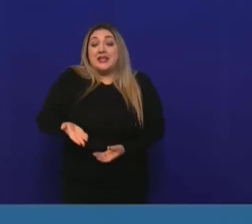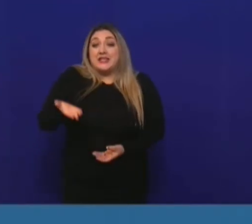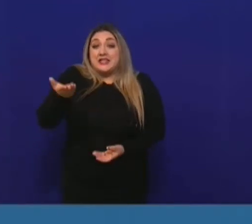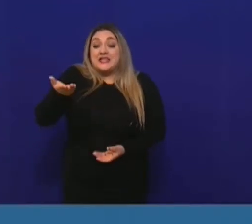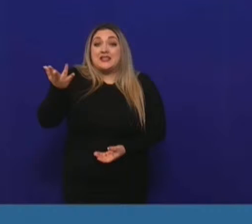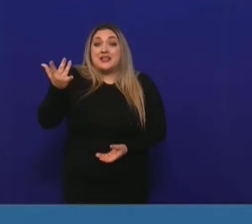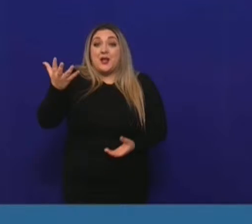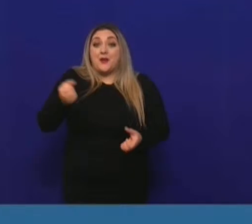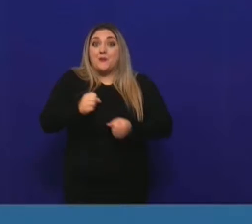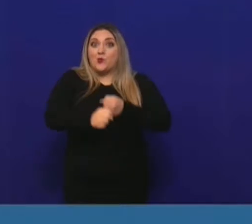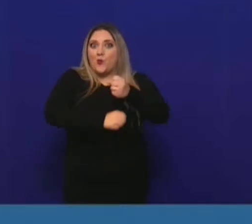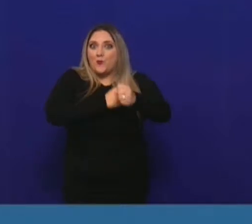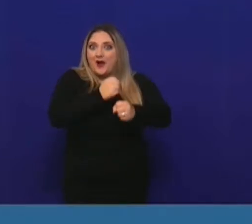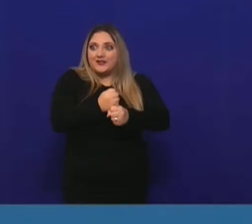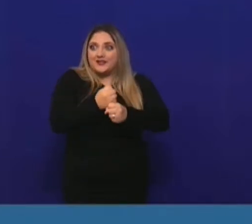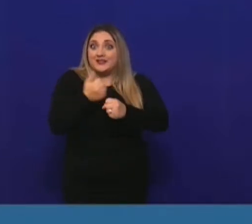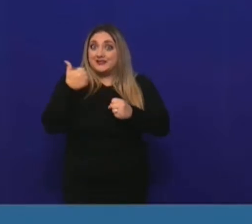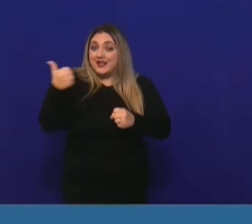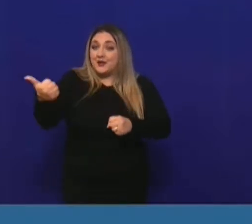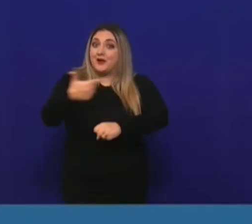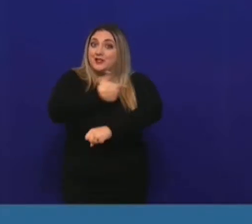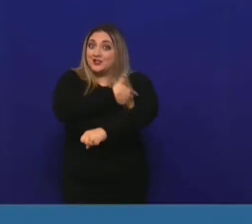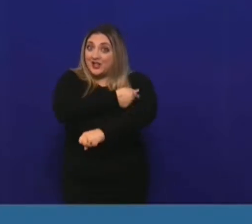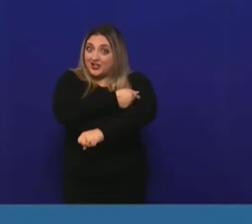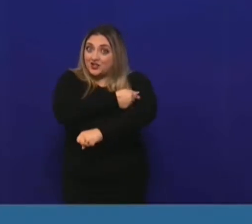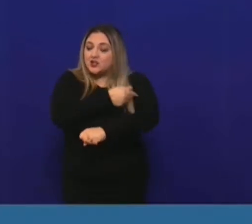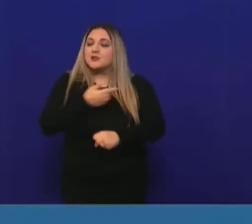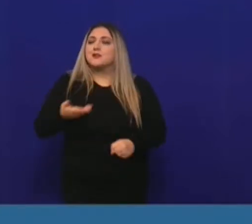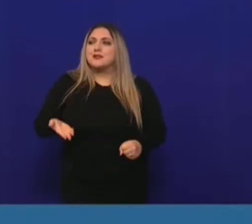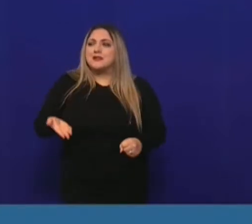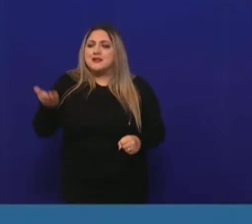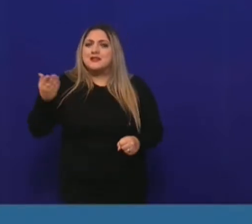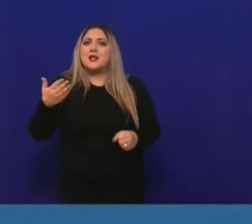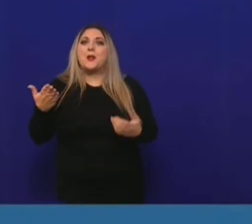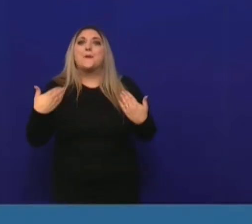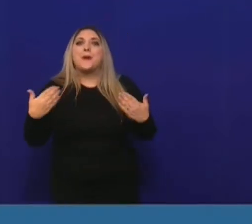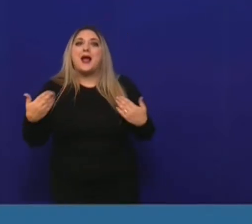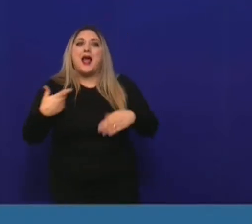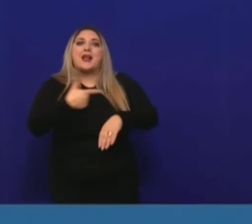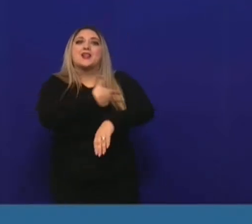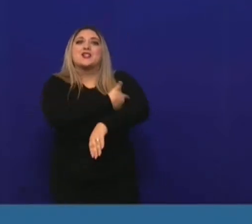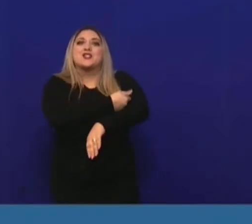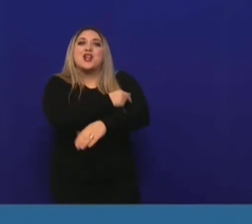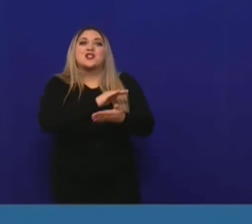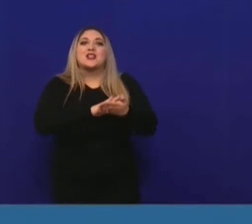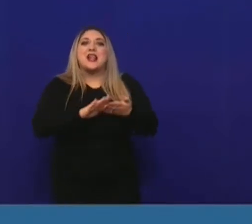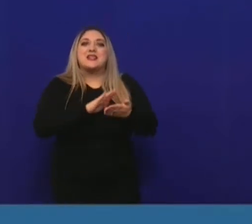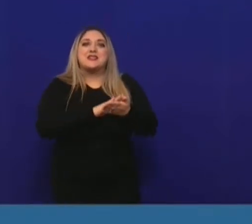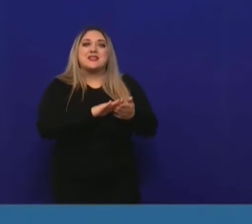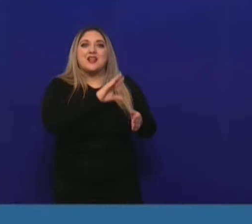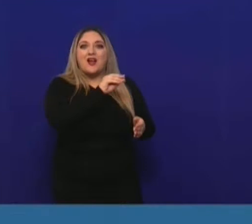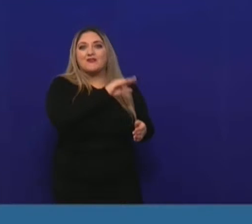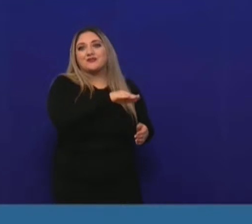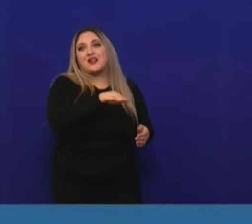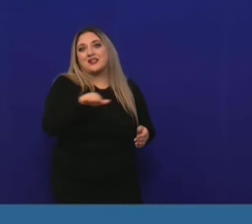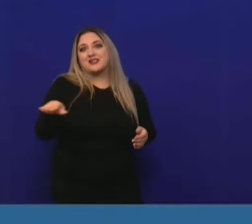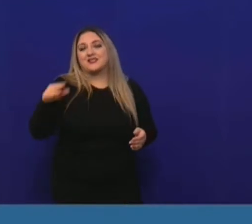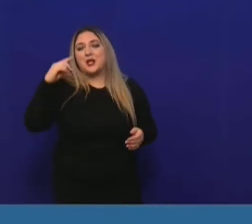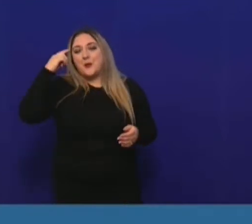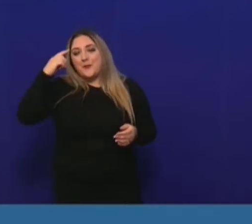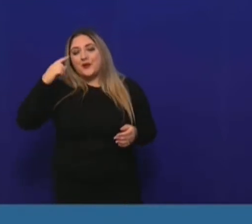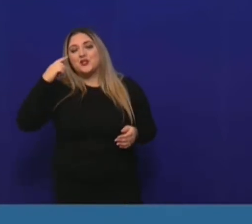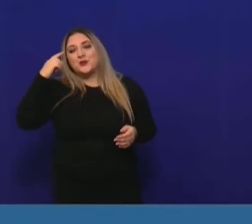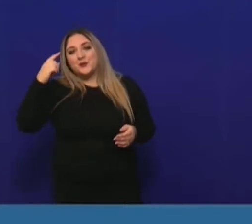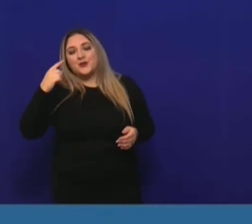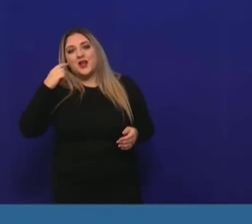vaccines liċenzjati, iżjed għandna ċans li jkollna aktar ammonti ta' vaccines li jiġu u iżjed hemm ċans li aħna dak il-pjanijiet kollha li qedna u